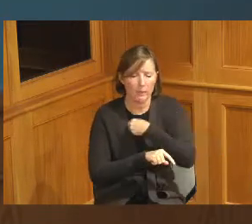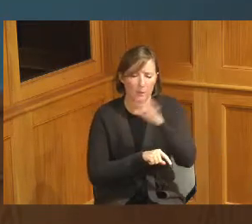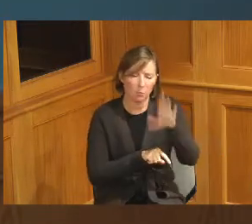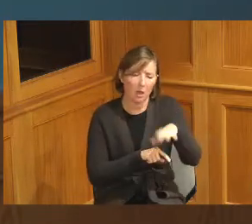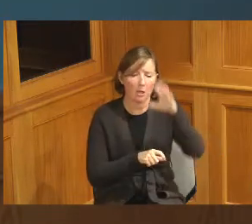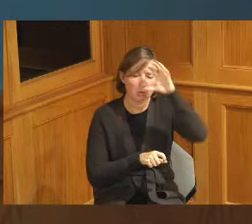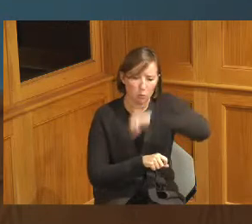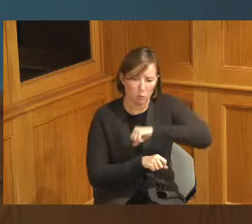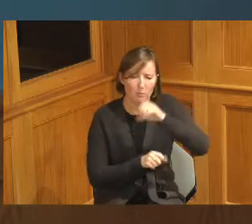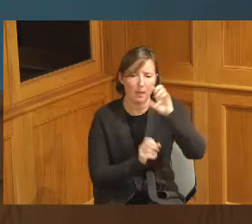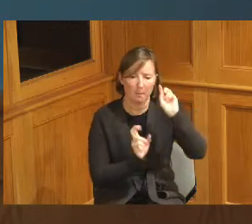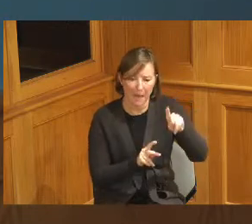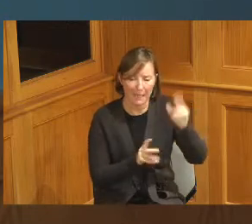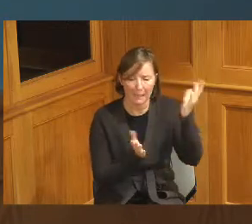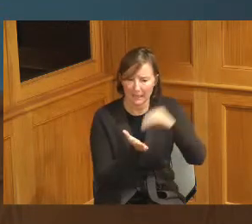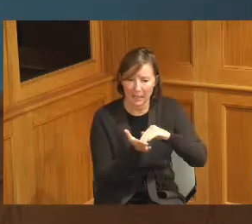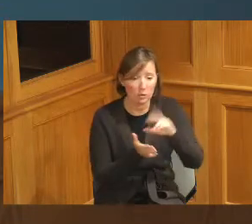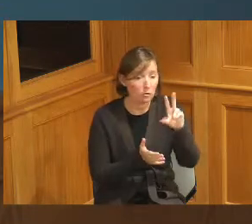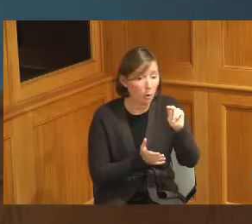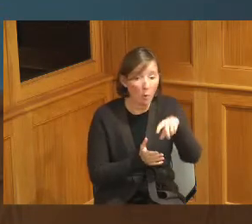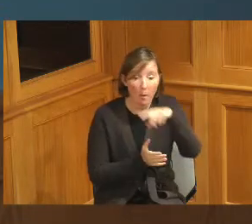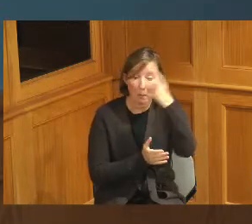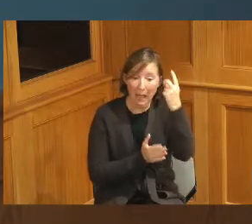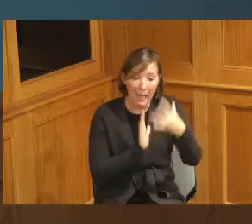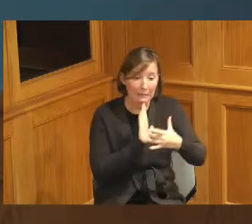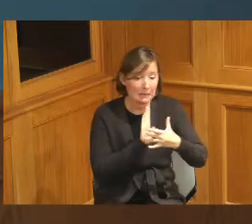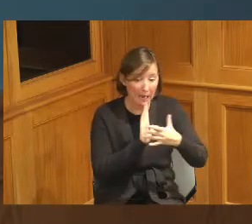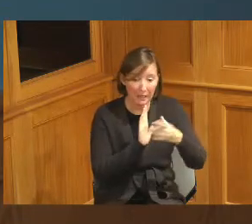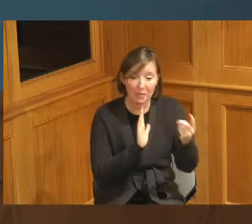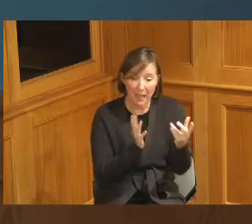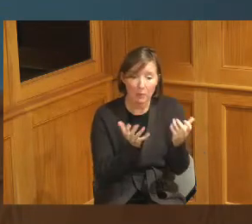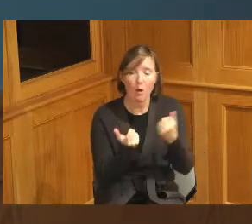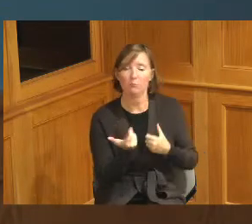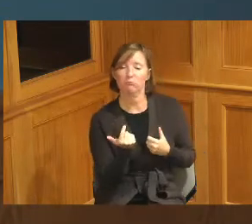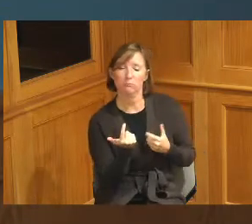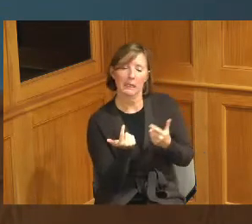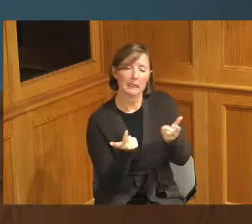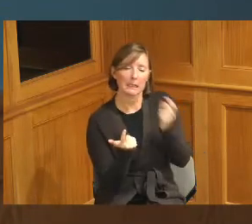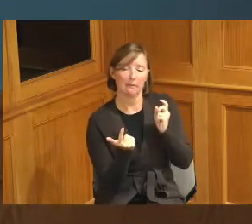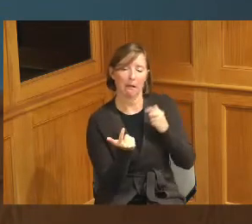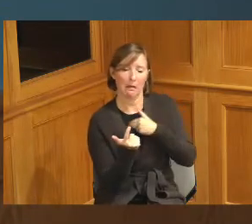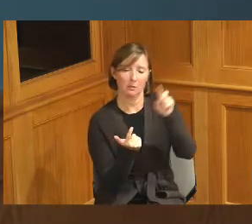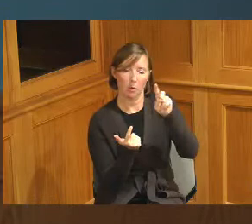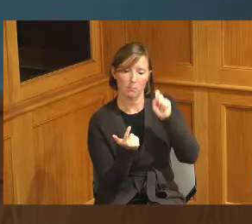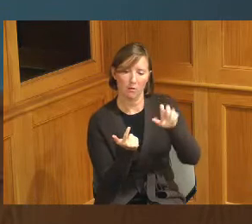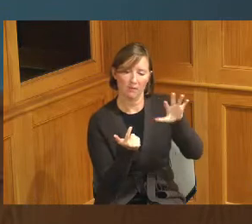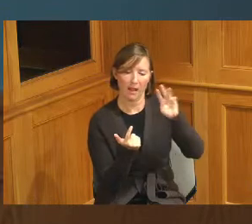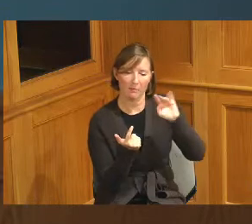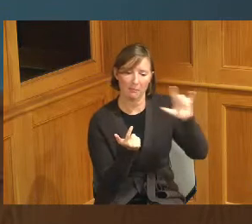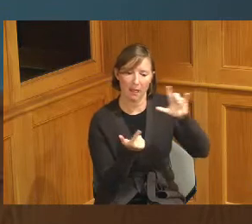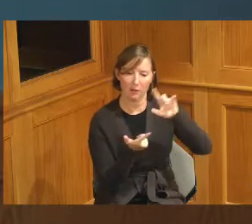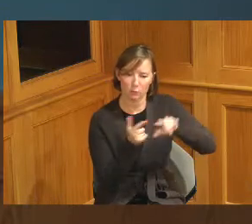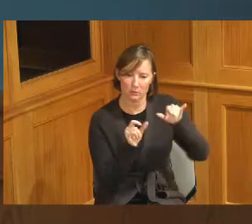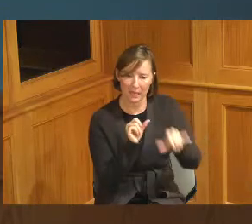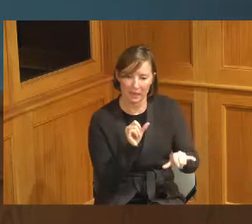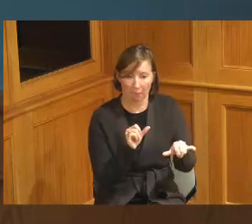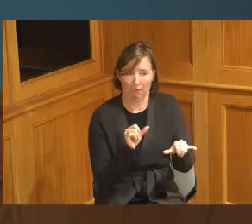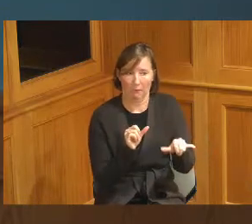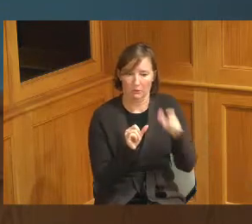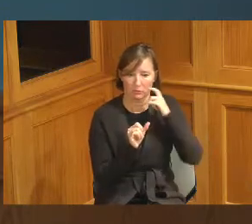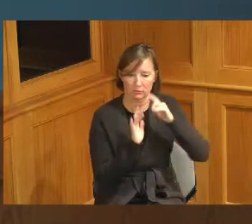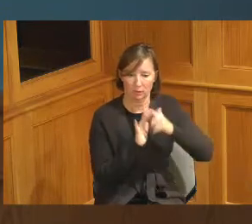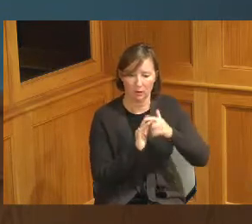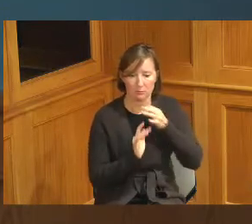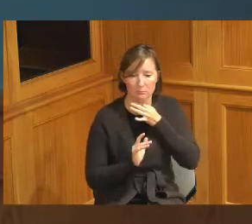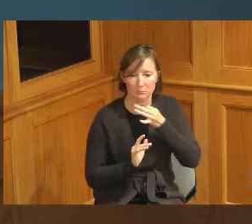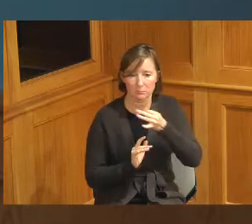want $1.5 million to stay. And they just getting started. So why would we let a music